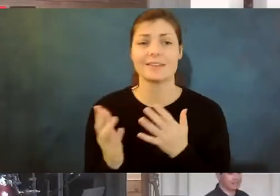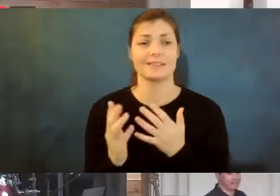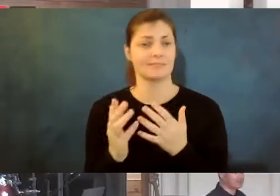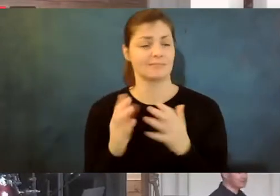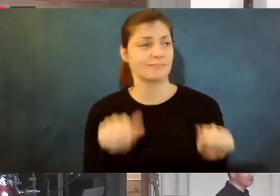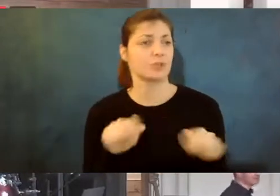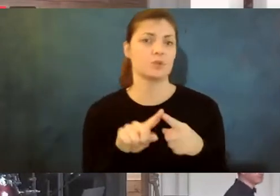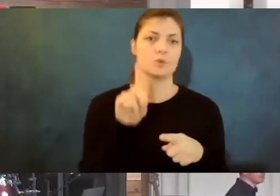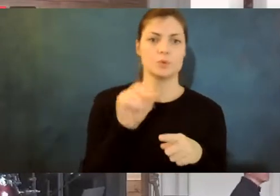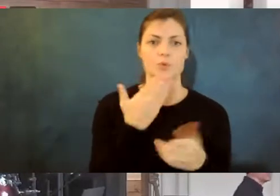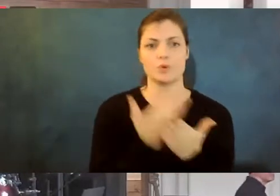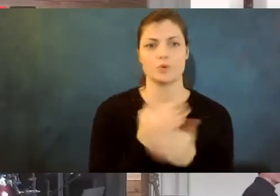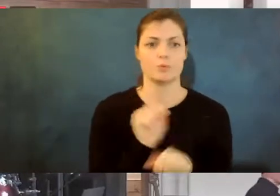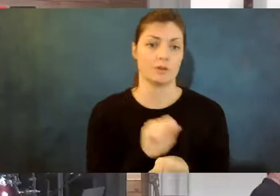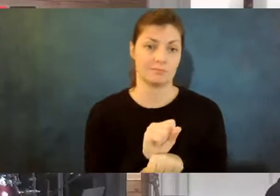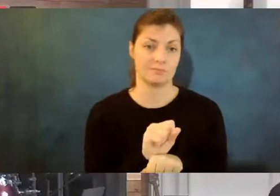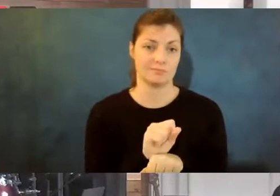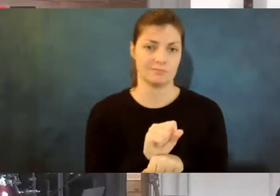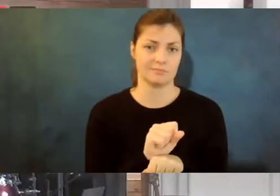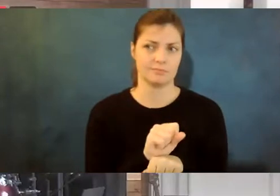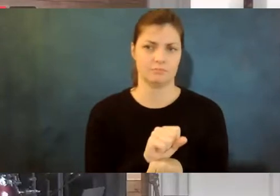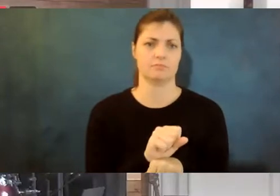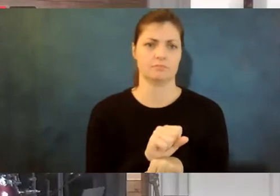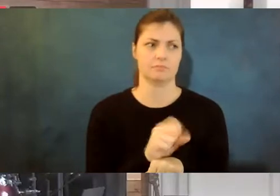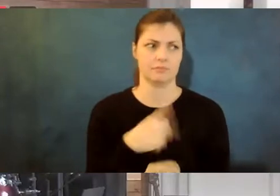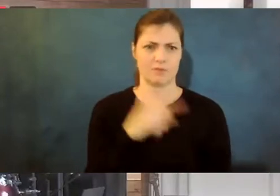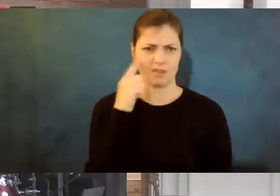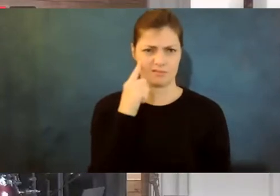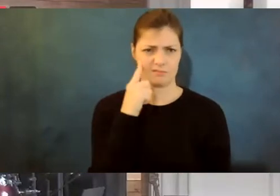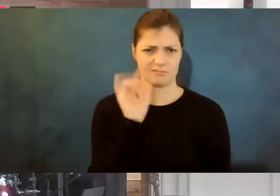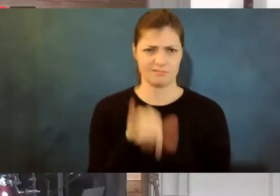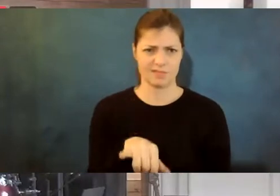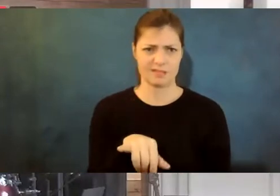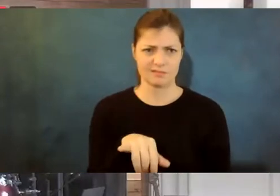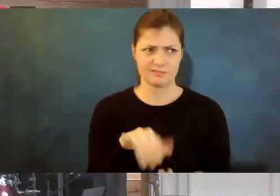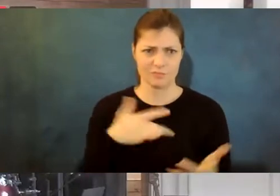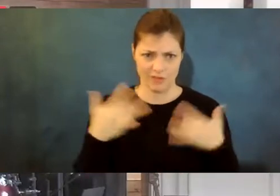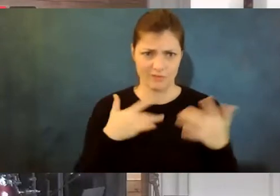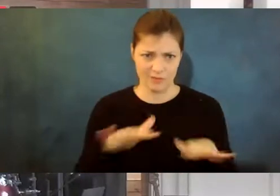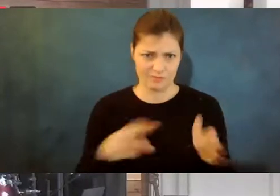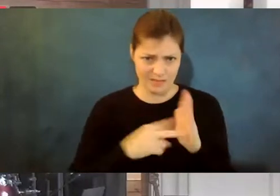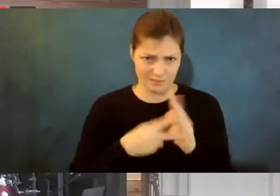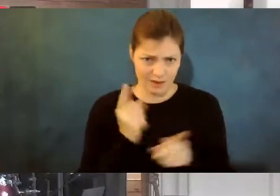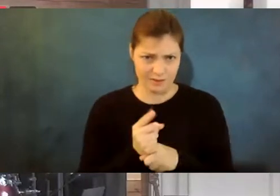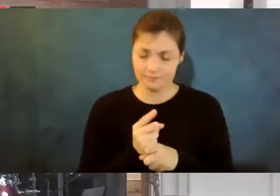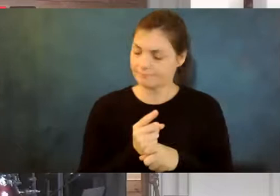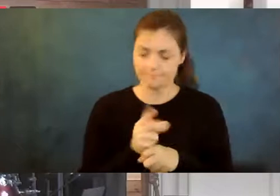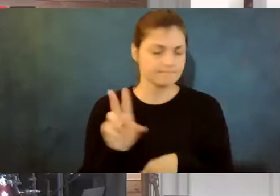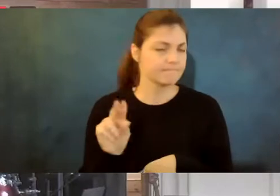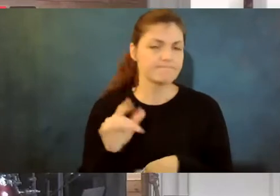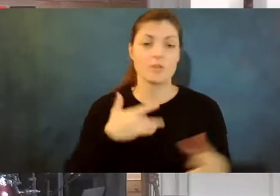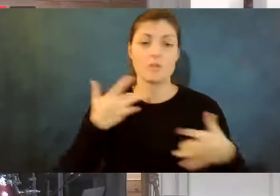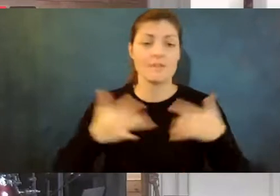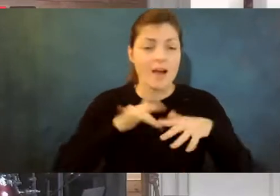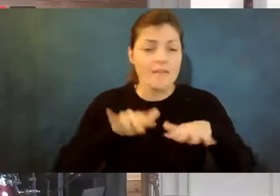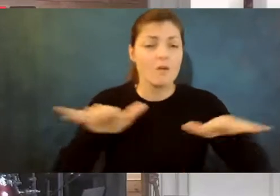not revival. You're like, well, I thought that was revival. We had all those tent meetings and everything at my church. That's revival, right? No.